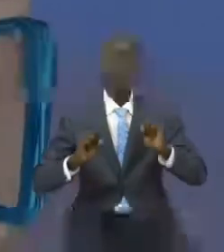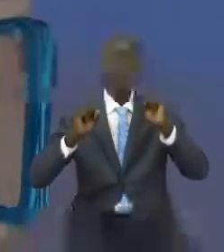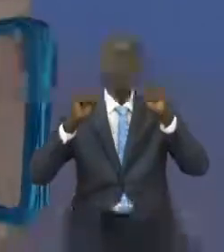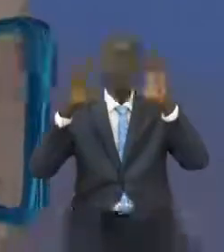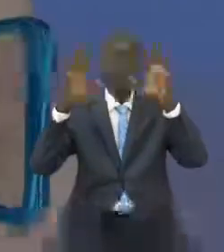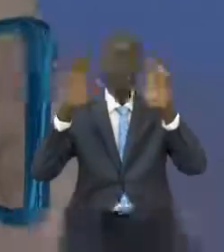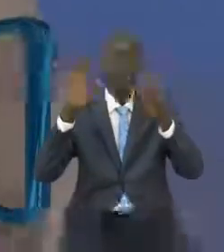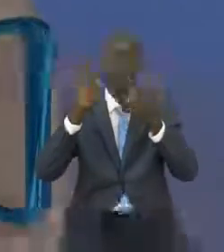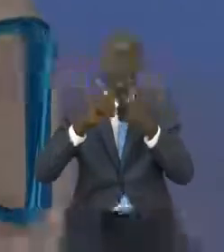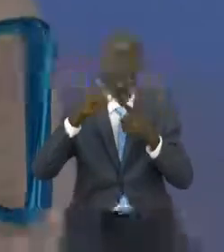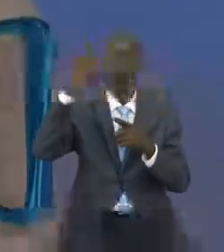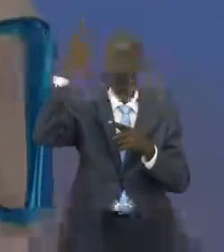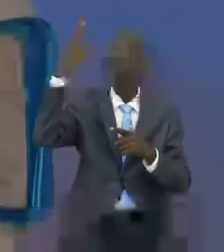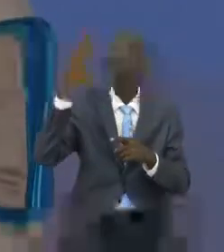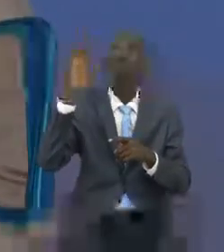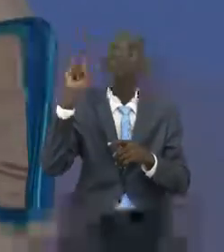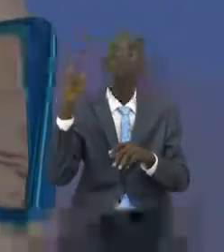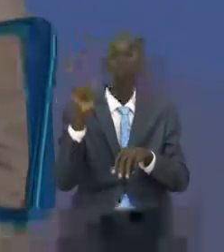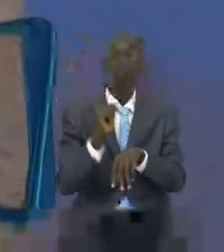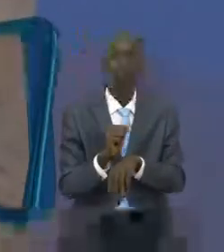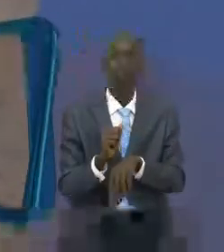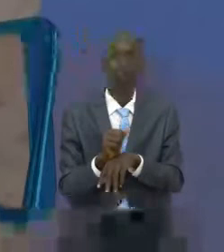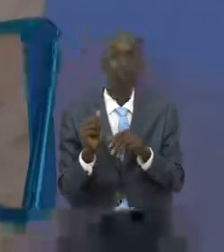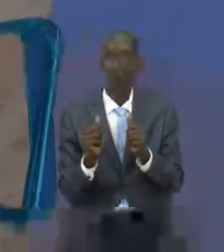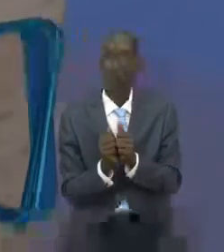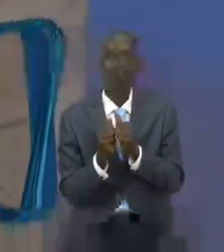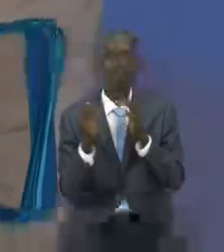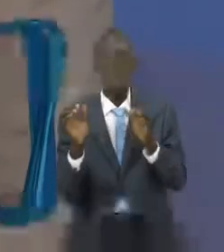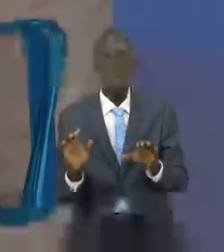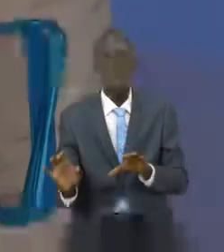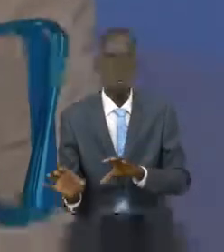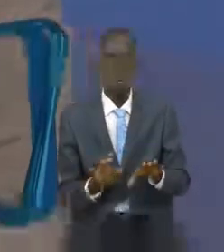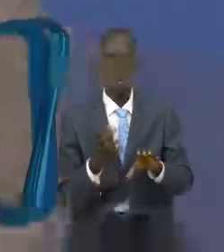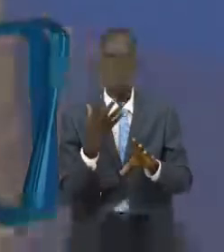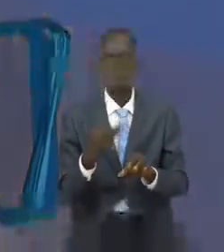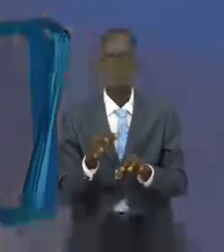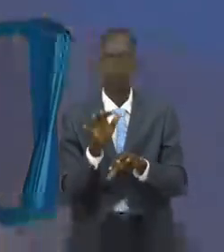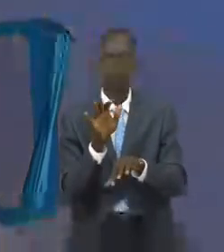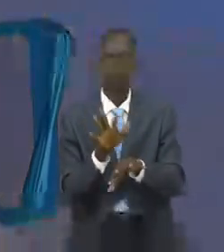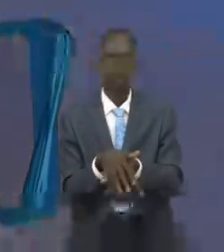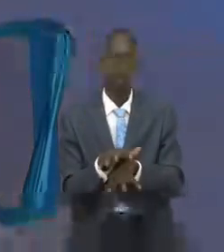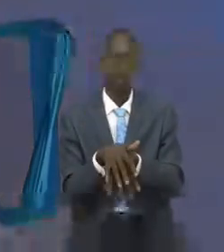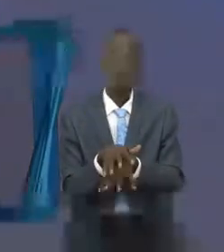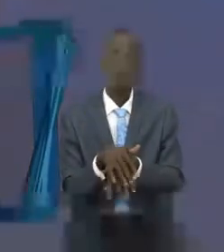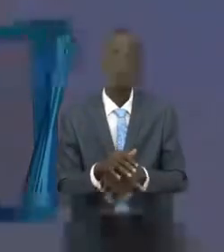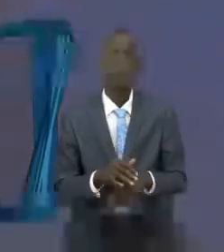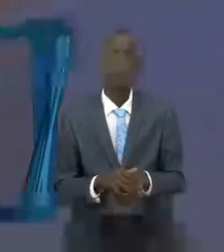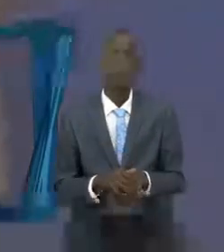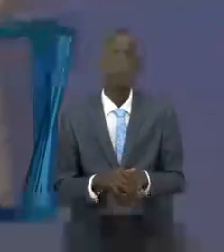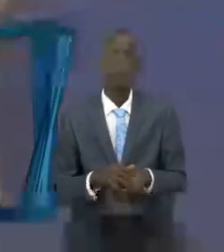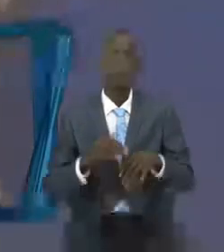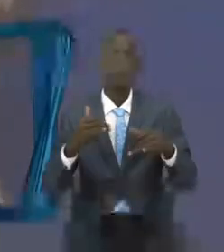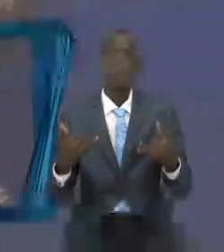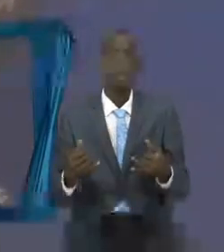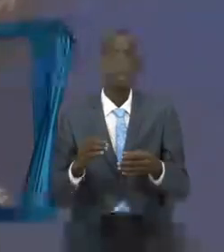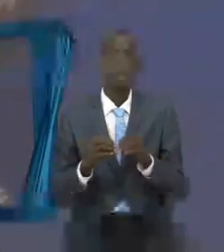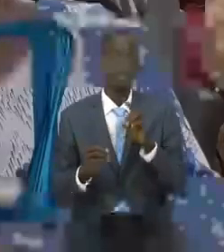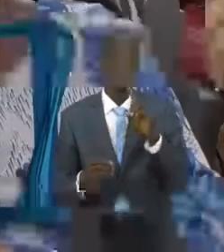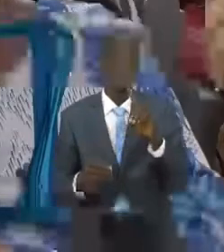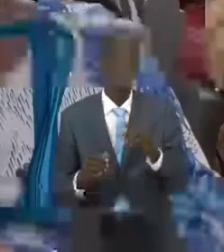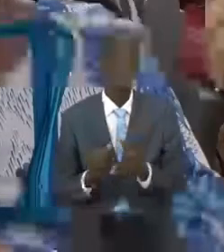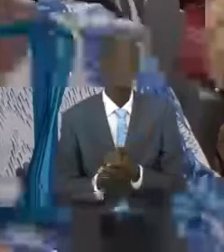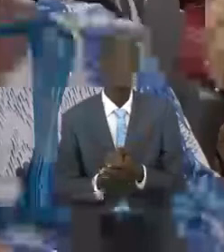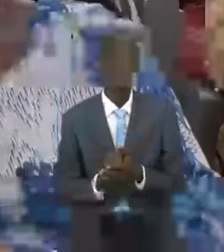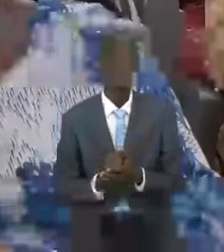work without acts of hypocrisy. Let's look at number one. Number one